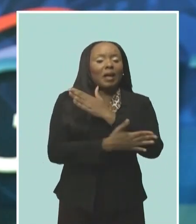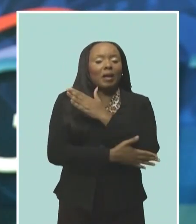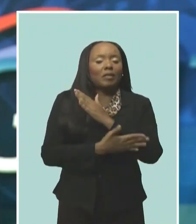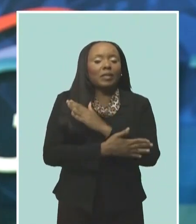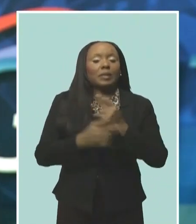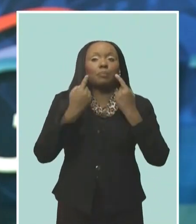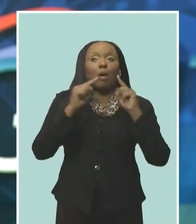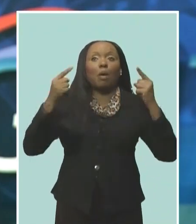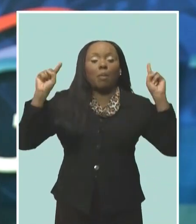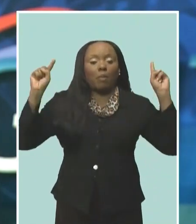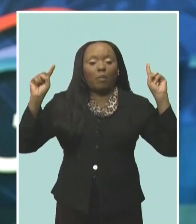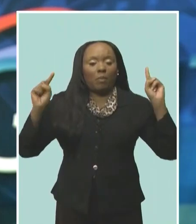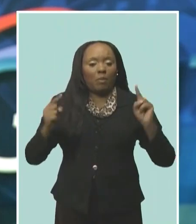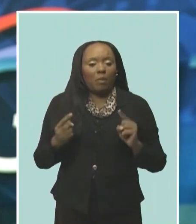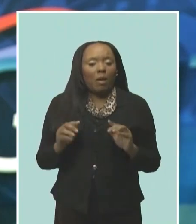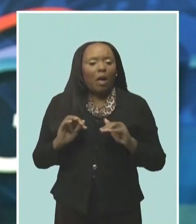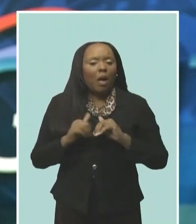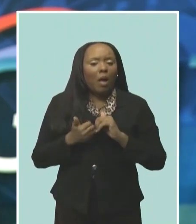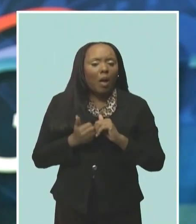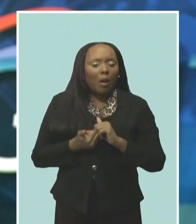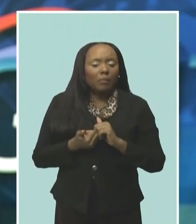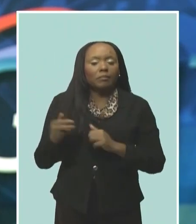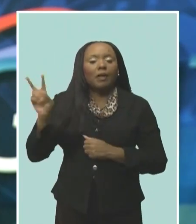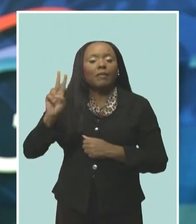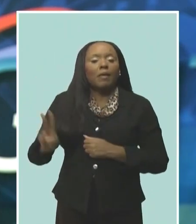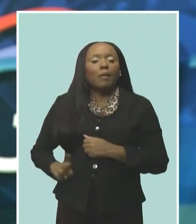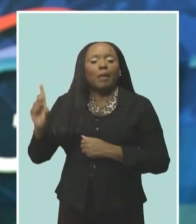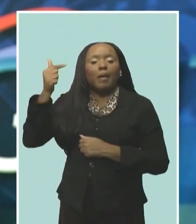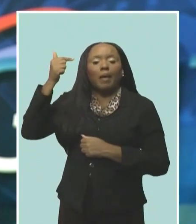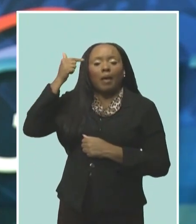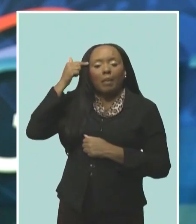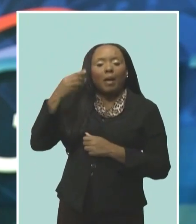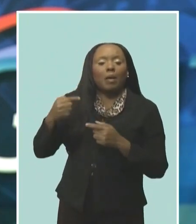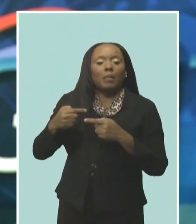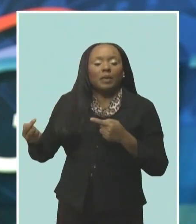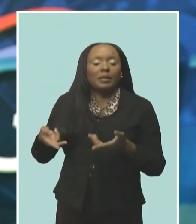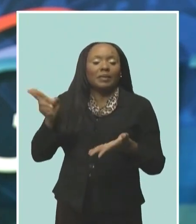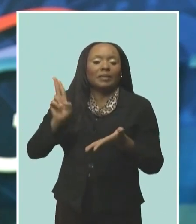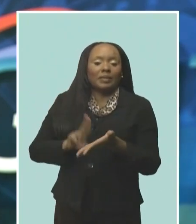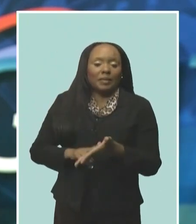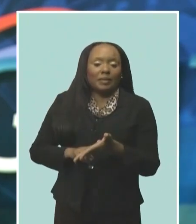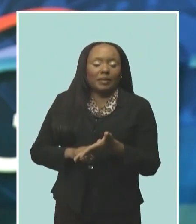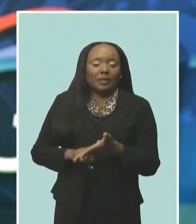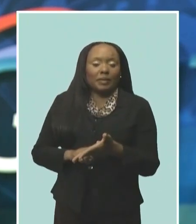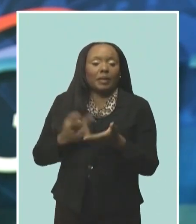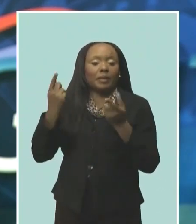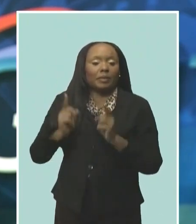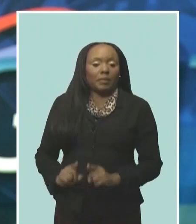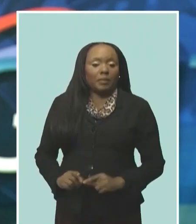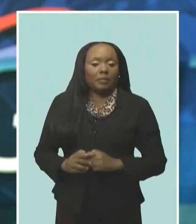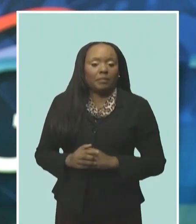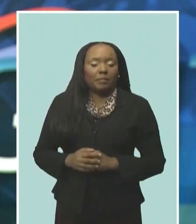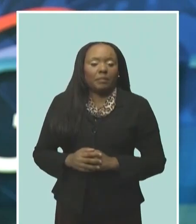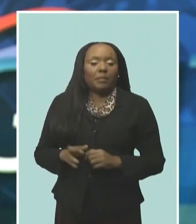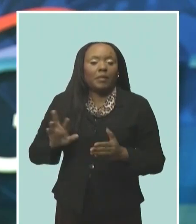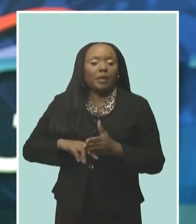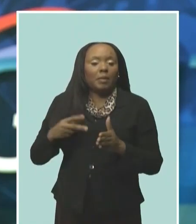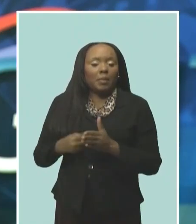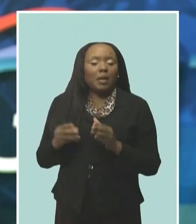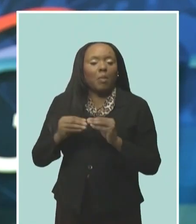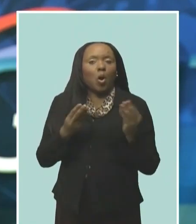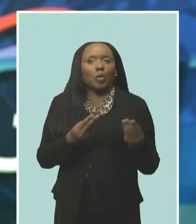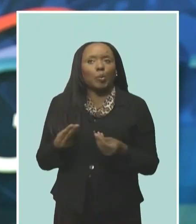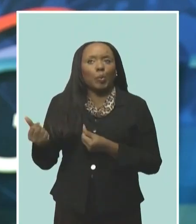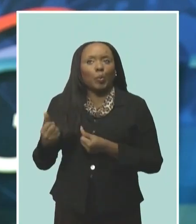been successful in getting Venezuela's government and opposition to sign a partial agreement. This pact will pave the way for